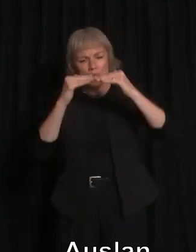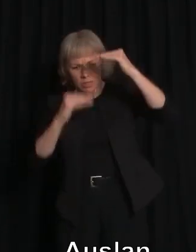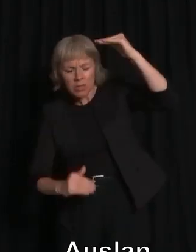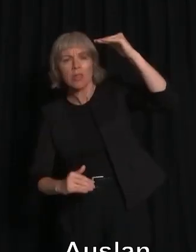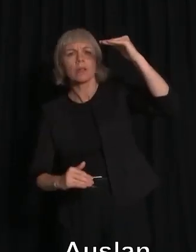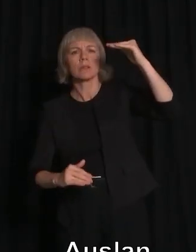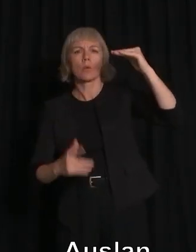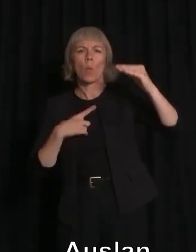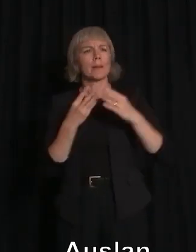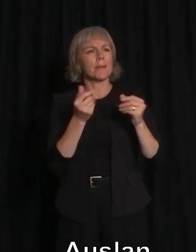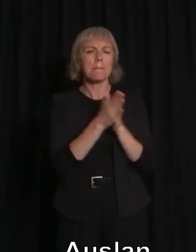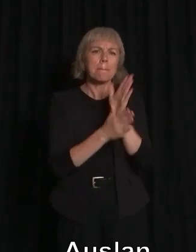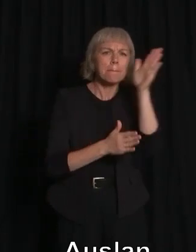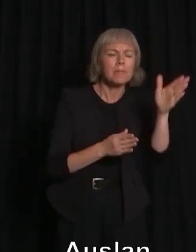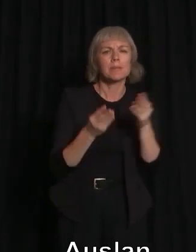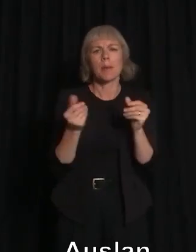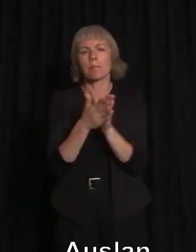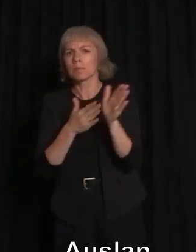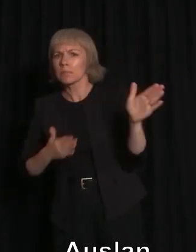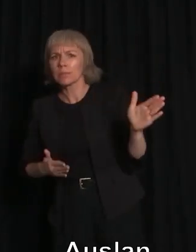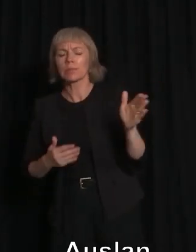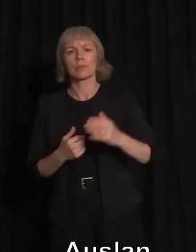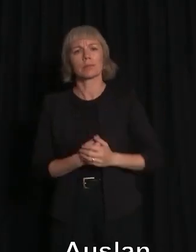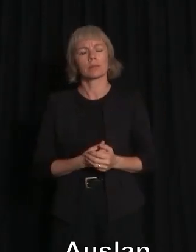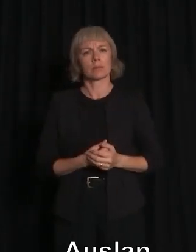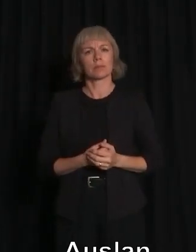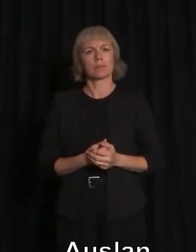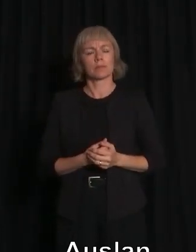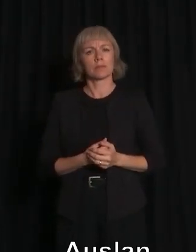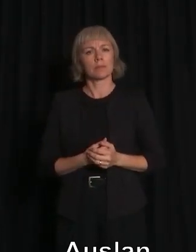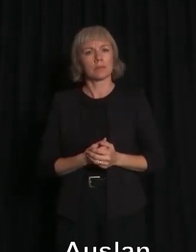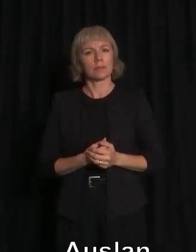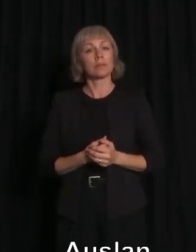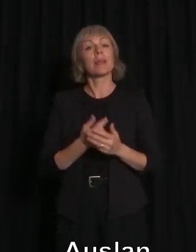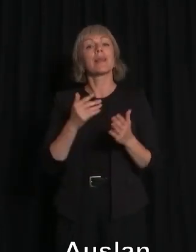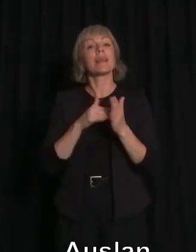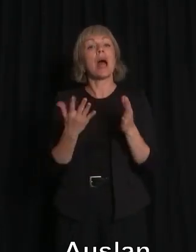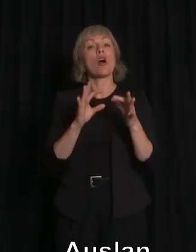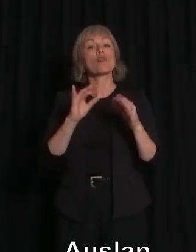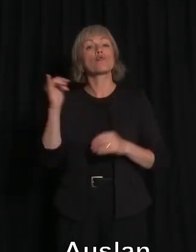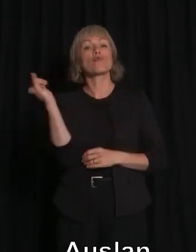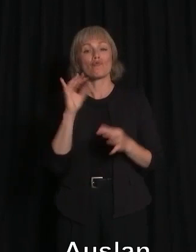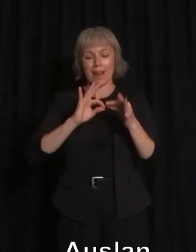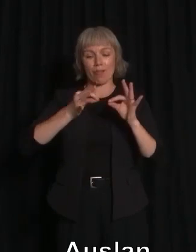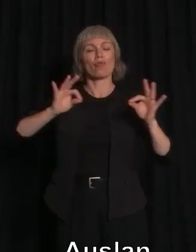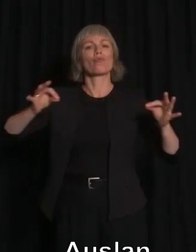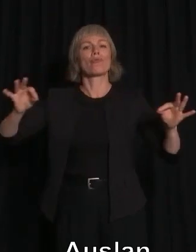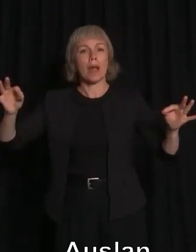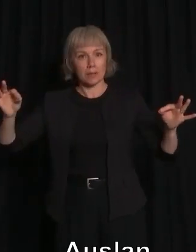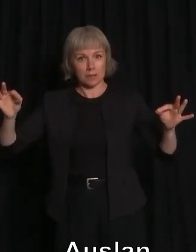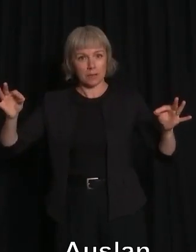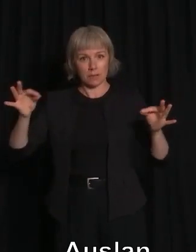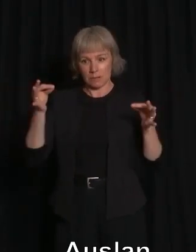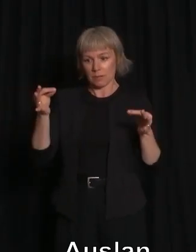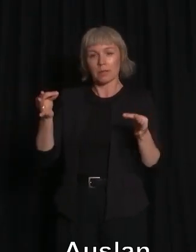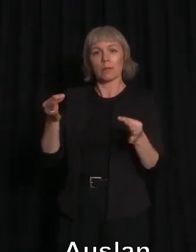that cooperation frameworks be themselves decolonized, and that green threads be placed only in the hands of